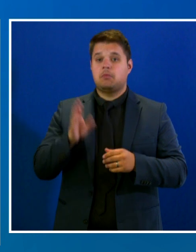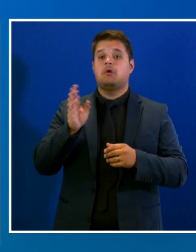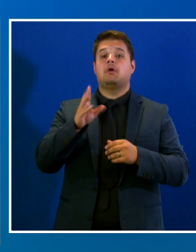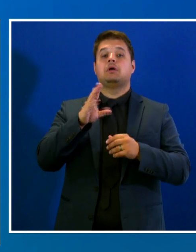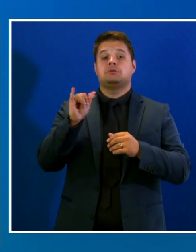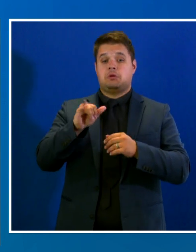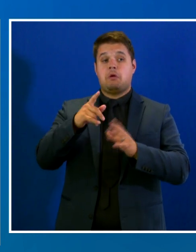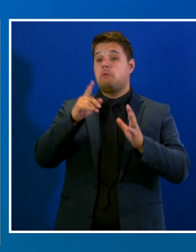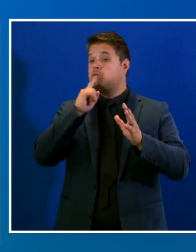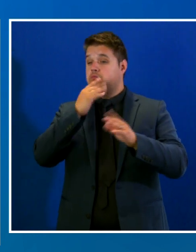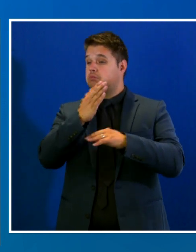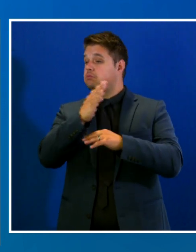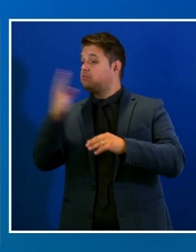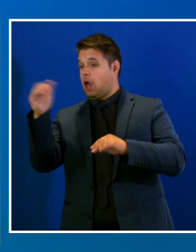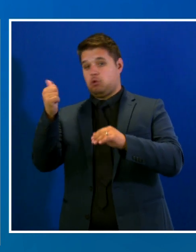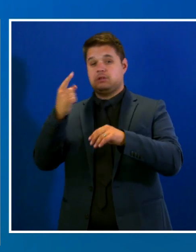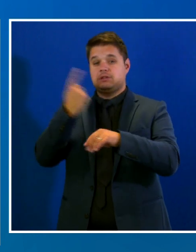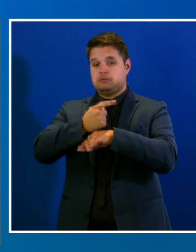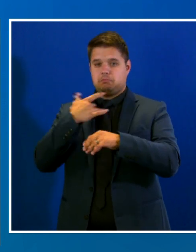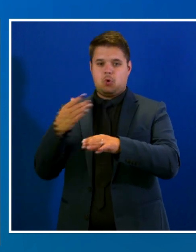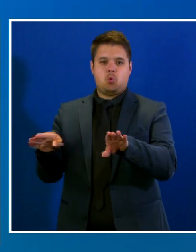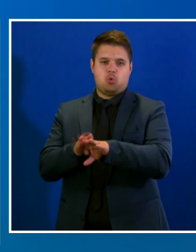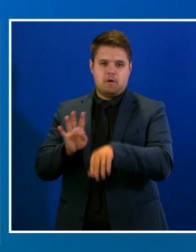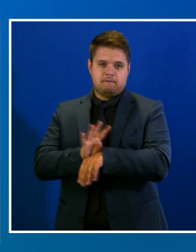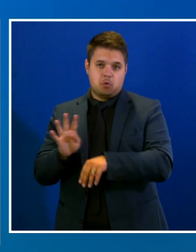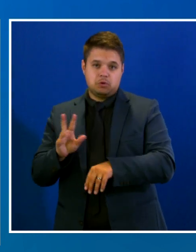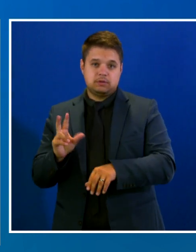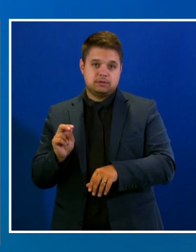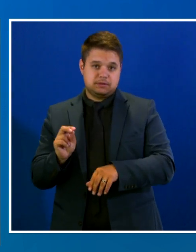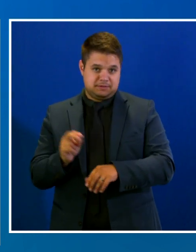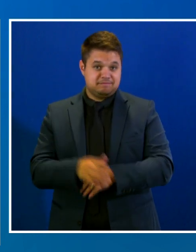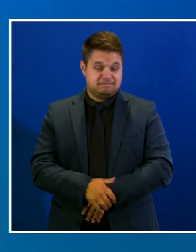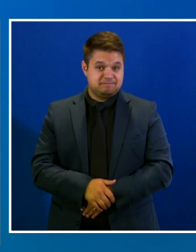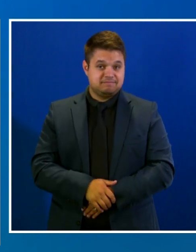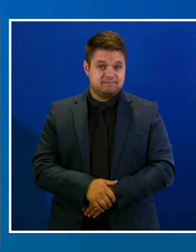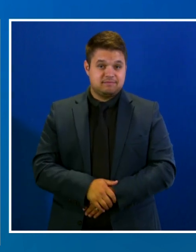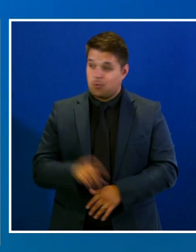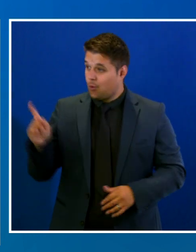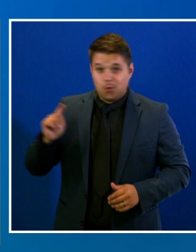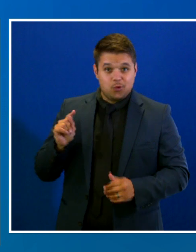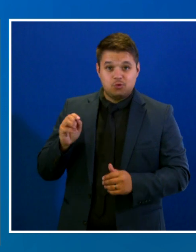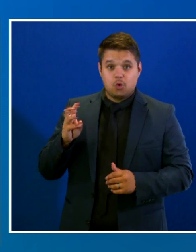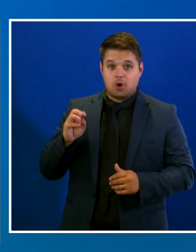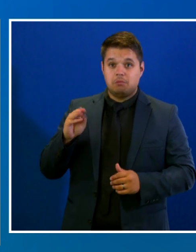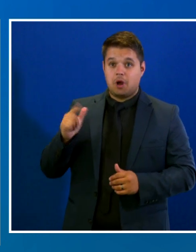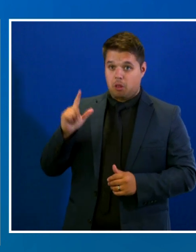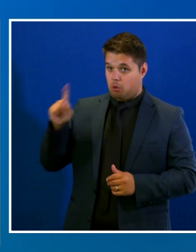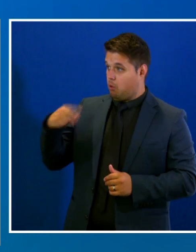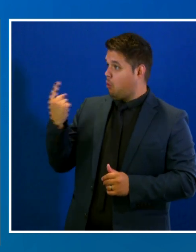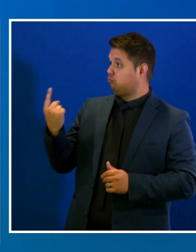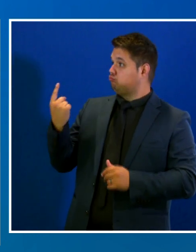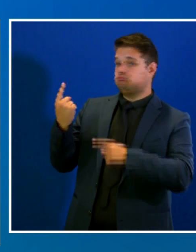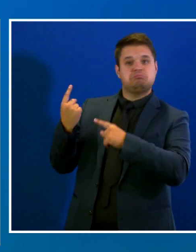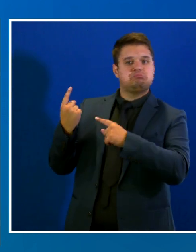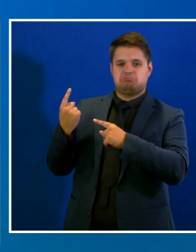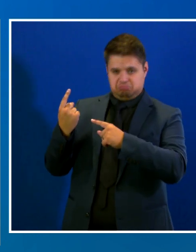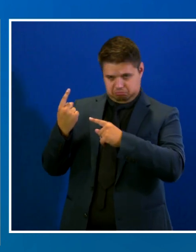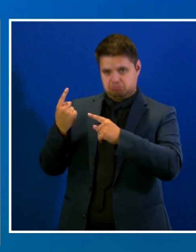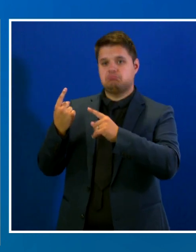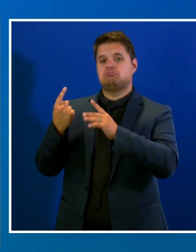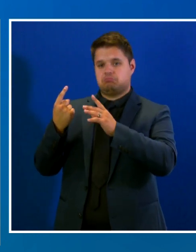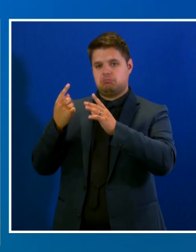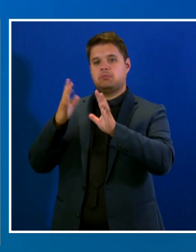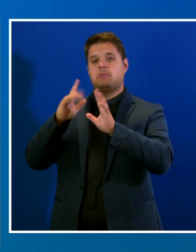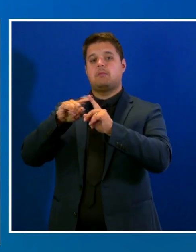be aware that the site is closed from noon to 1 daily and from 5 to 5:30 on